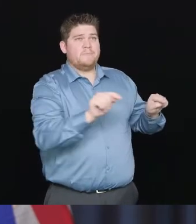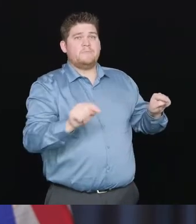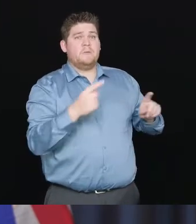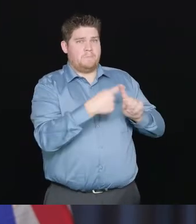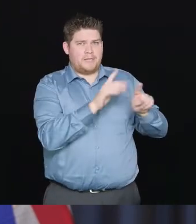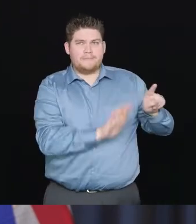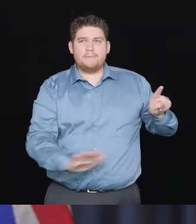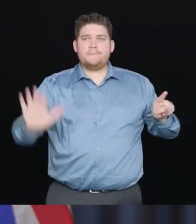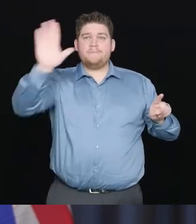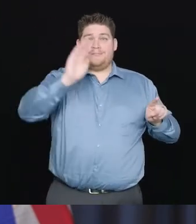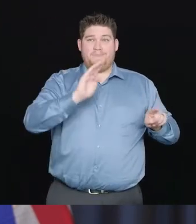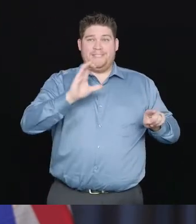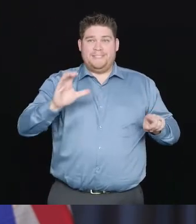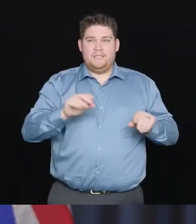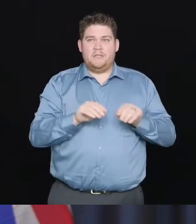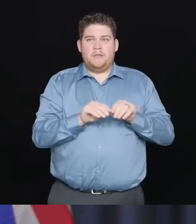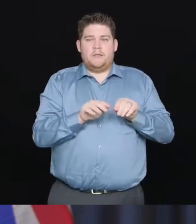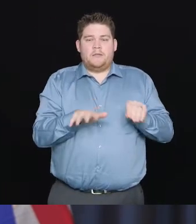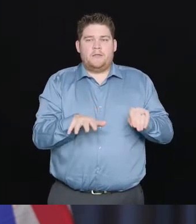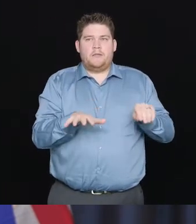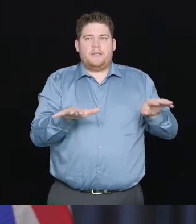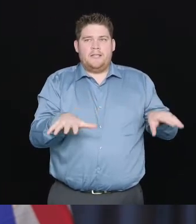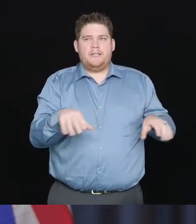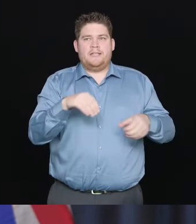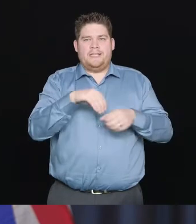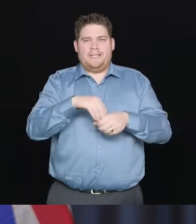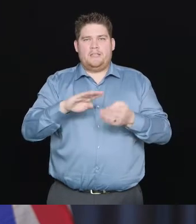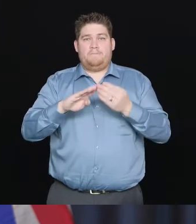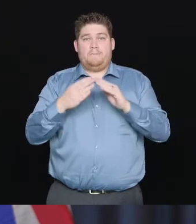Next question comes from Matt Preprost, Alaska Highway News.